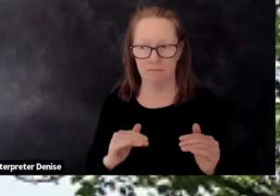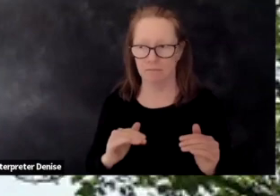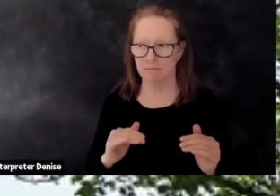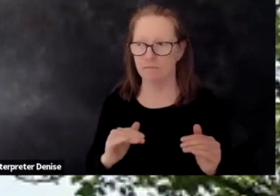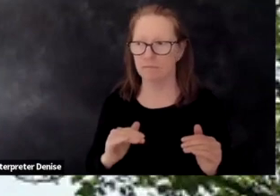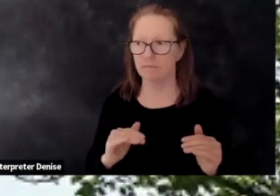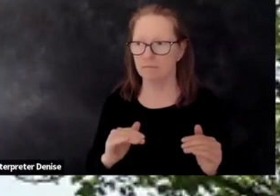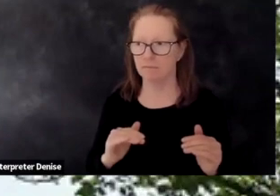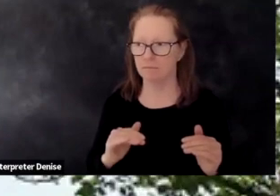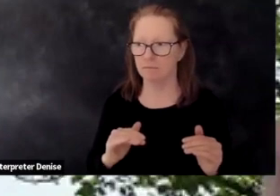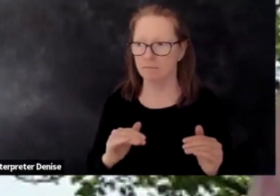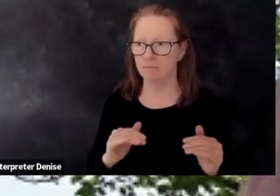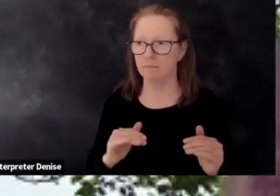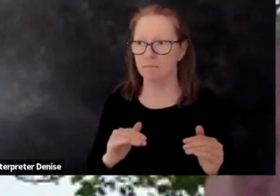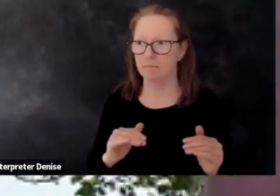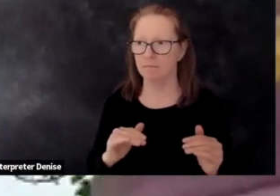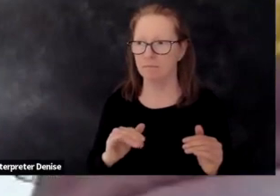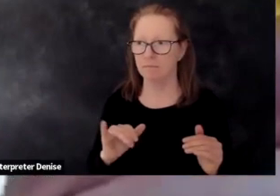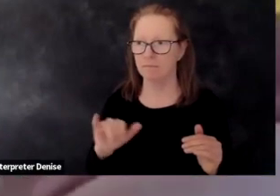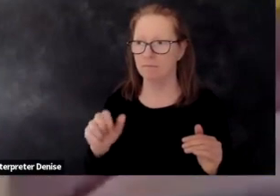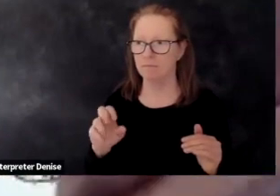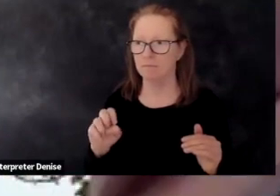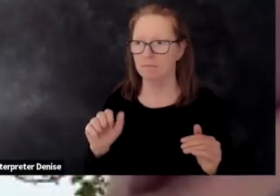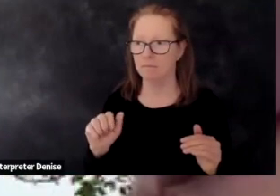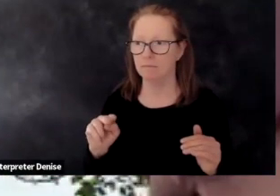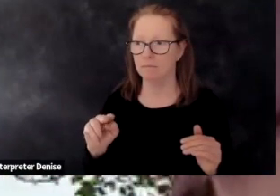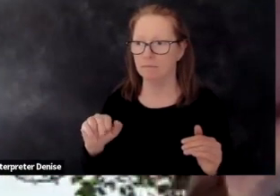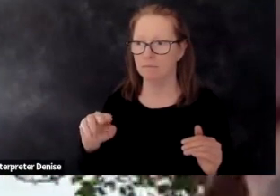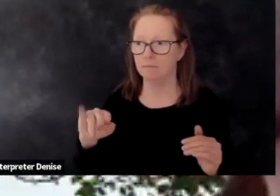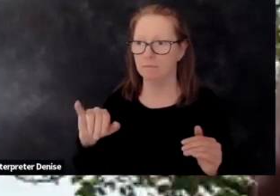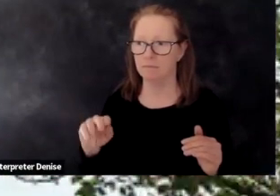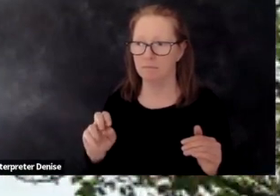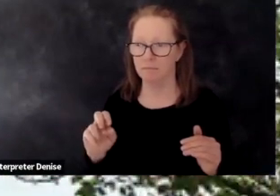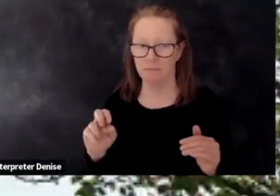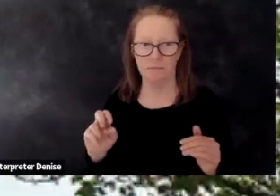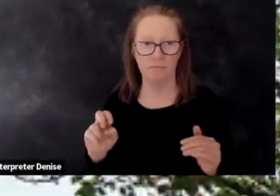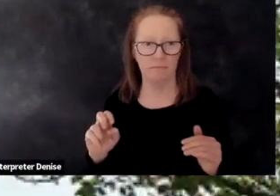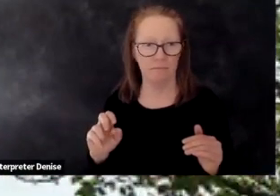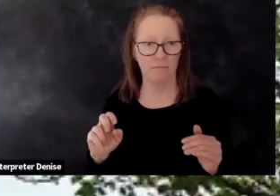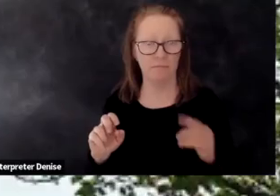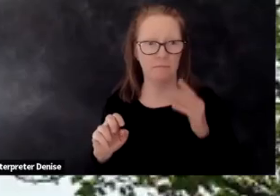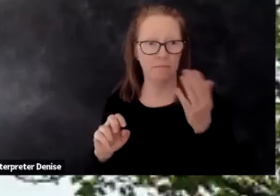Giannine. So Clifton, let me give you permission to unmute your mic, and you should be able to do so now.